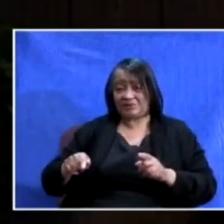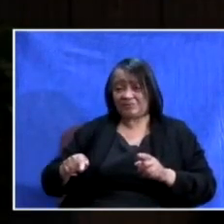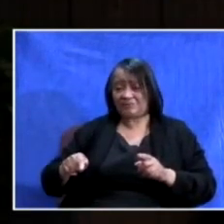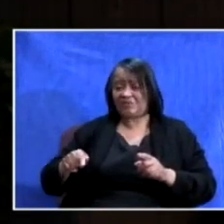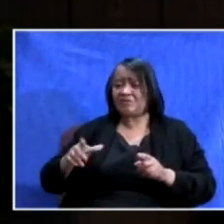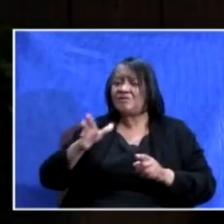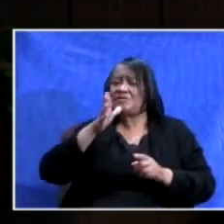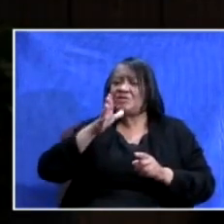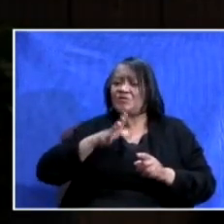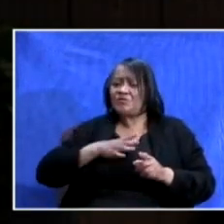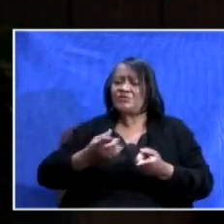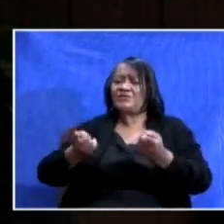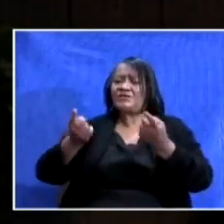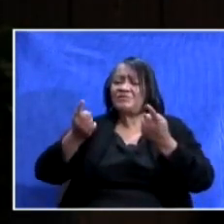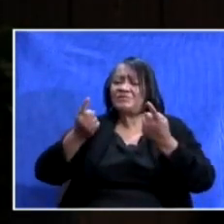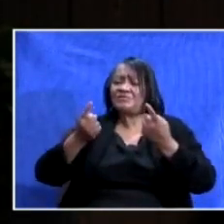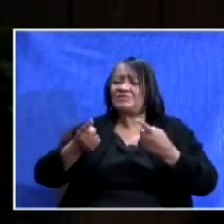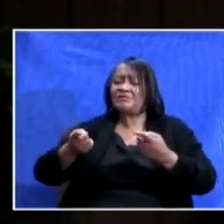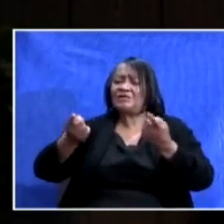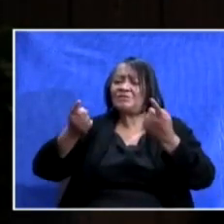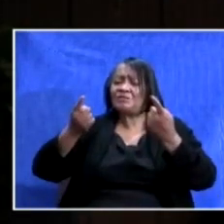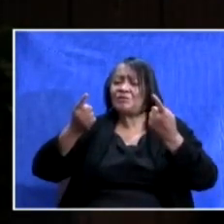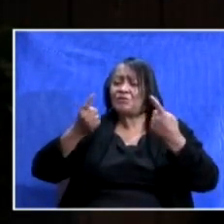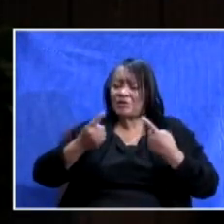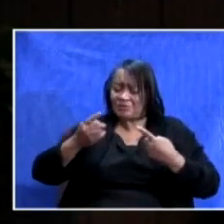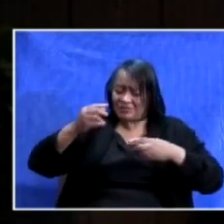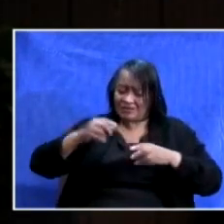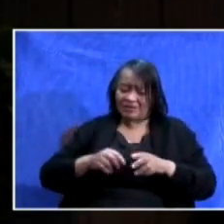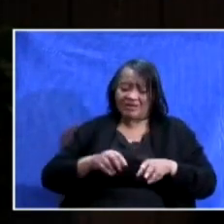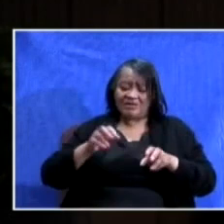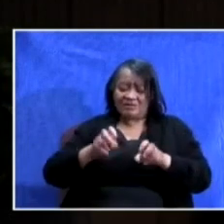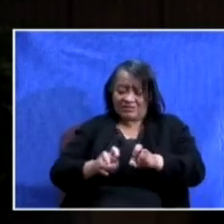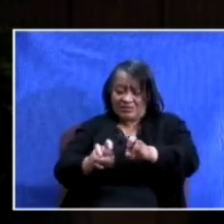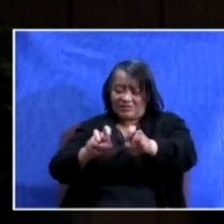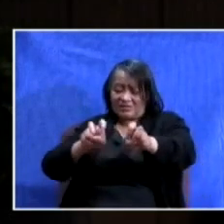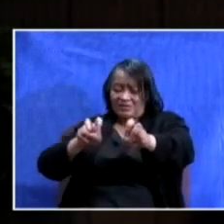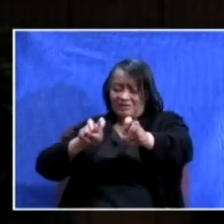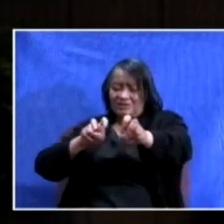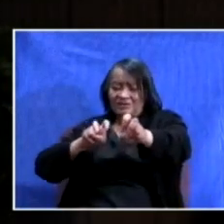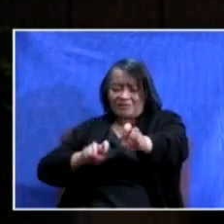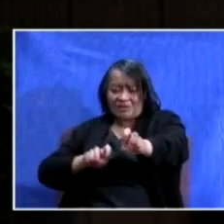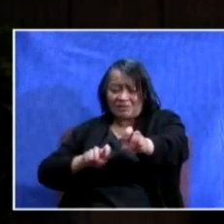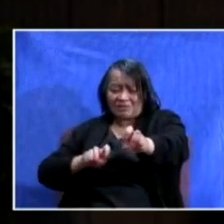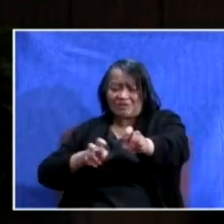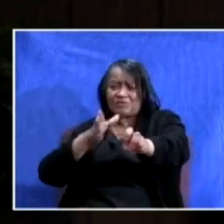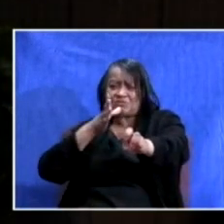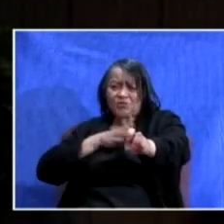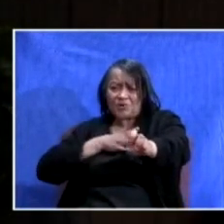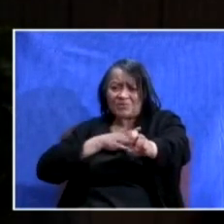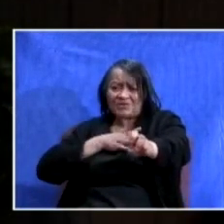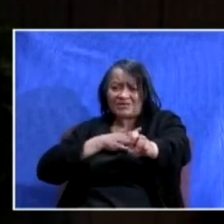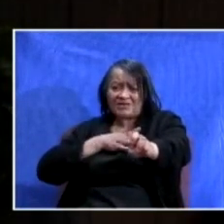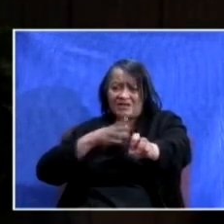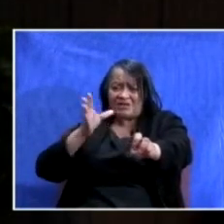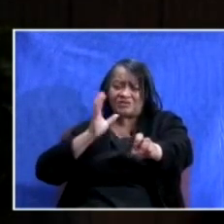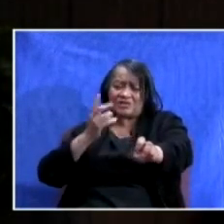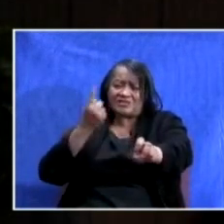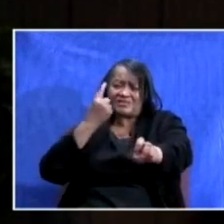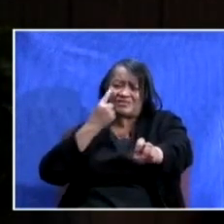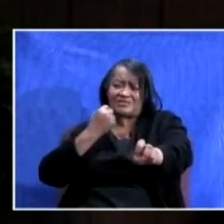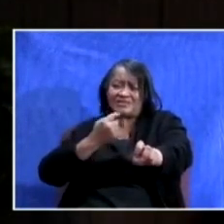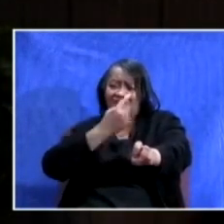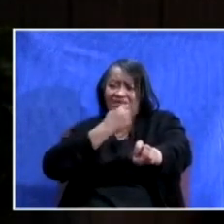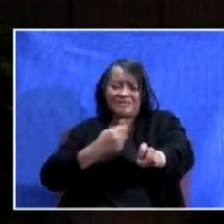raised up from her seat in the back seat with tears in her eyes and